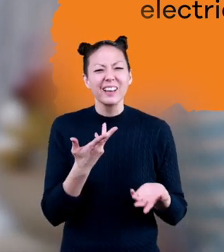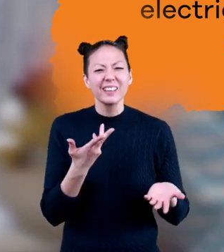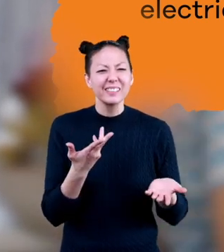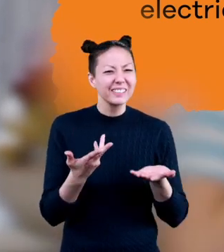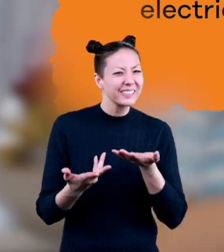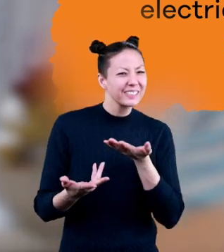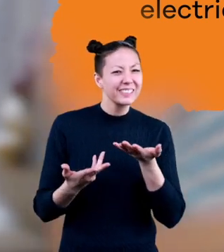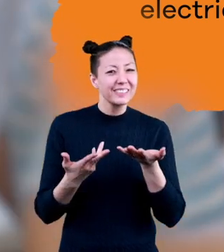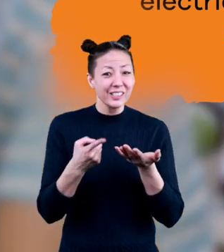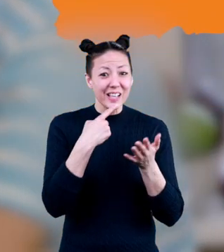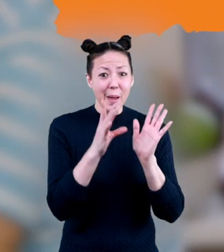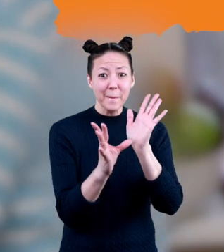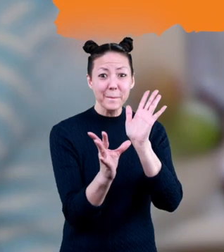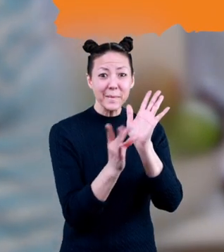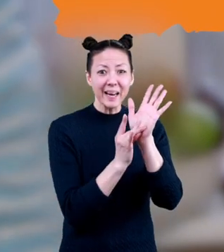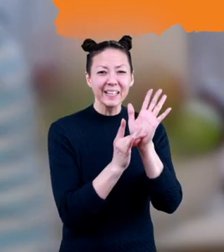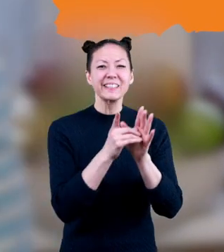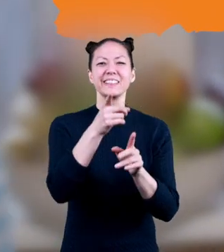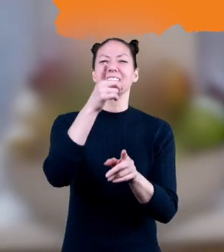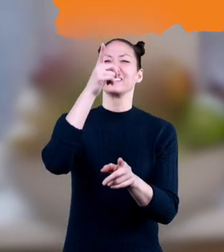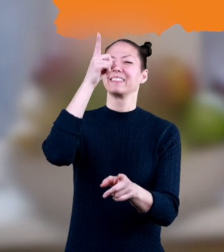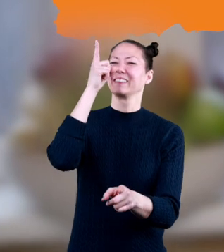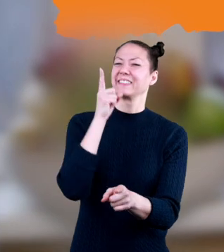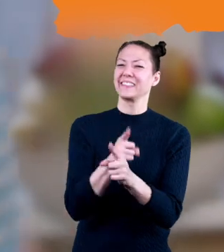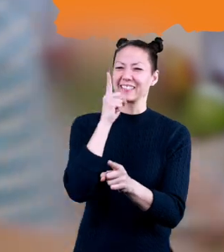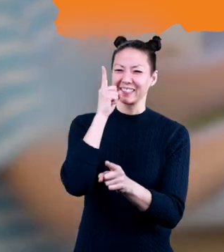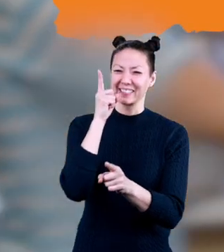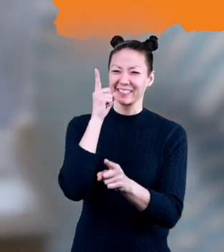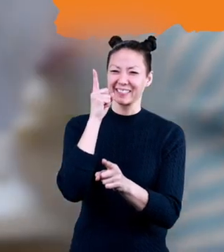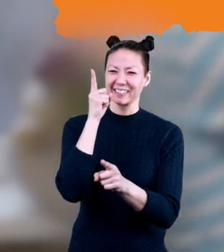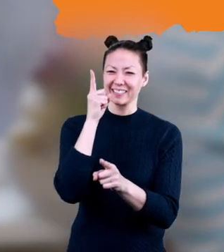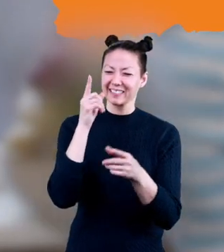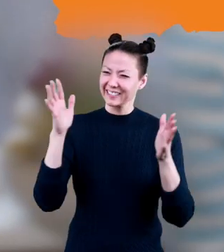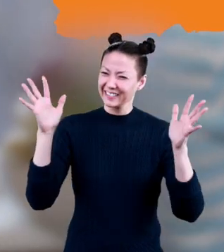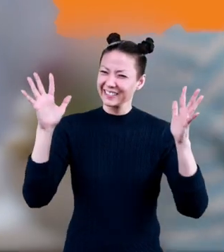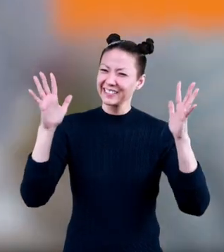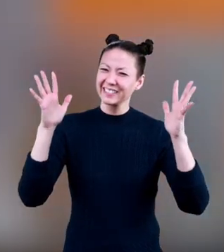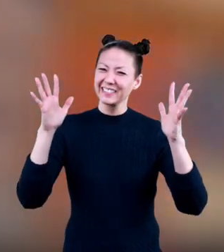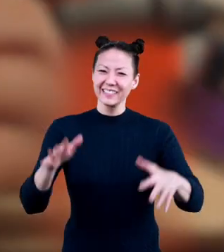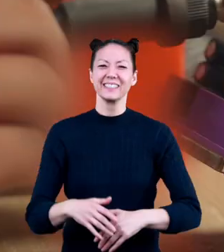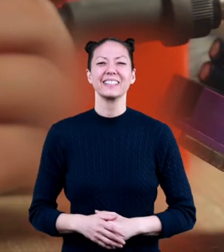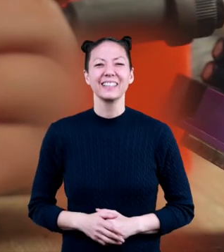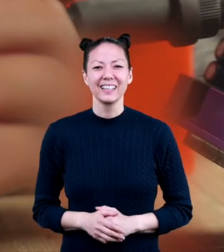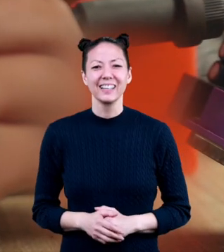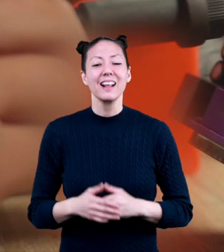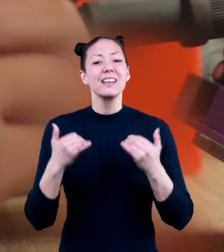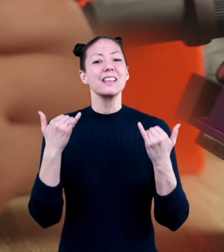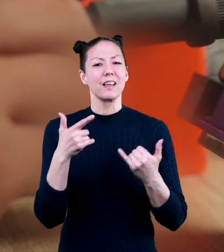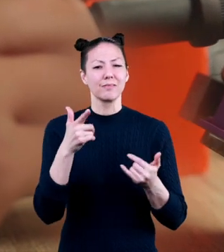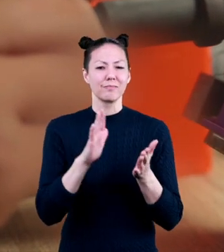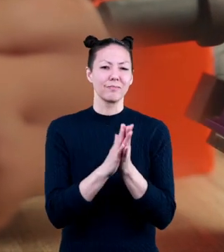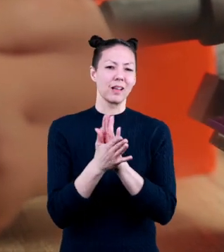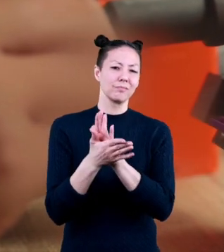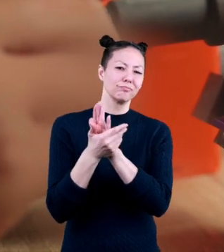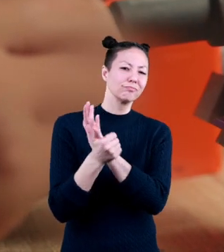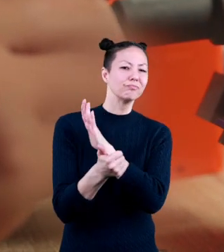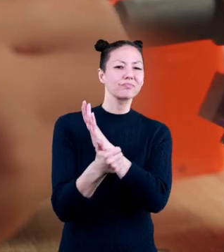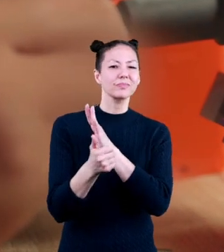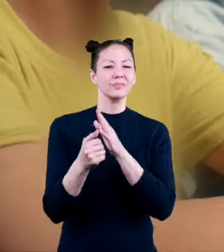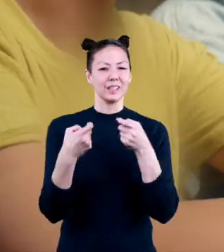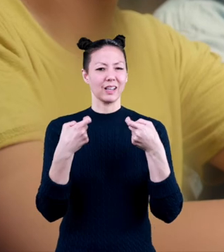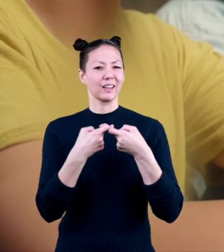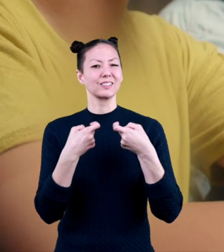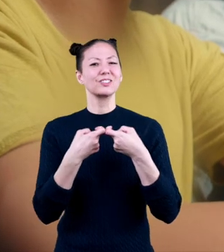I bet you said magnets! Well done! Now that you are an expert about